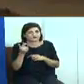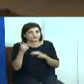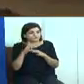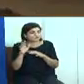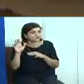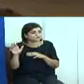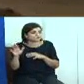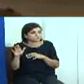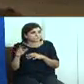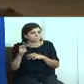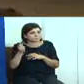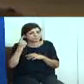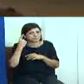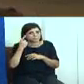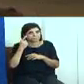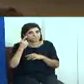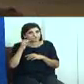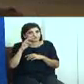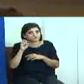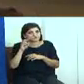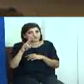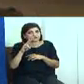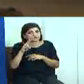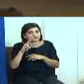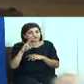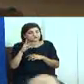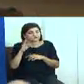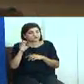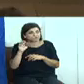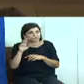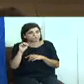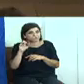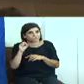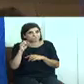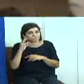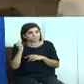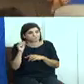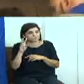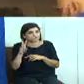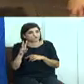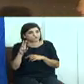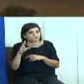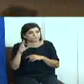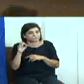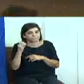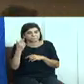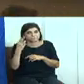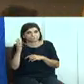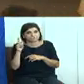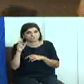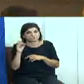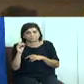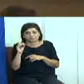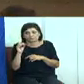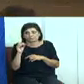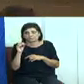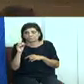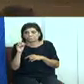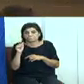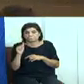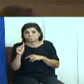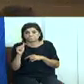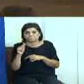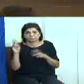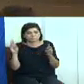by Reverend Clinton Crenshaw's church, the MCC of the Coachella Valley, they acknowledge their presence. We